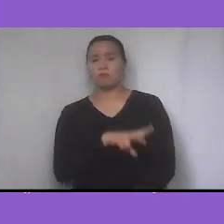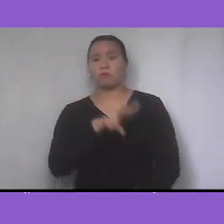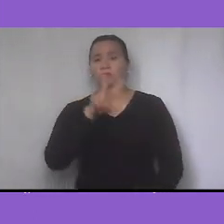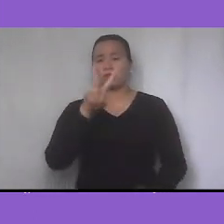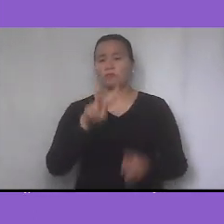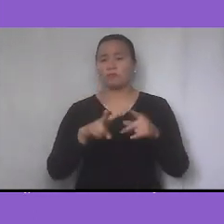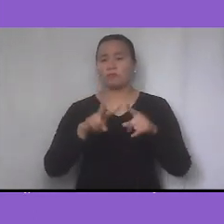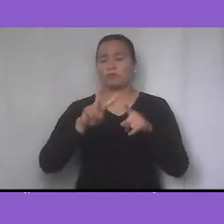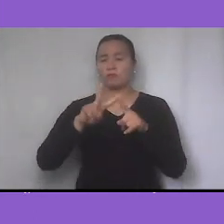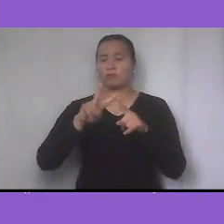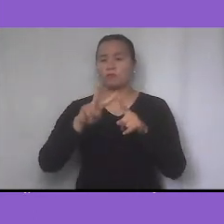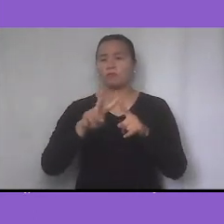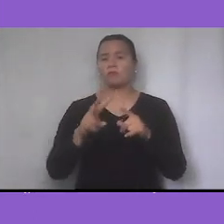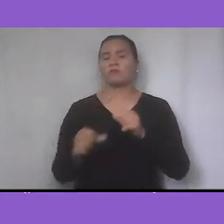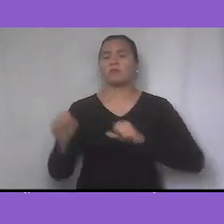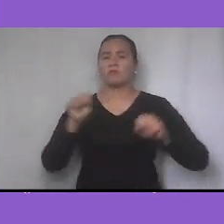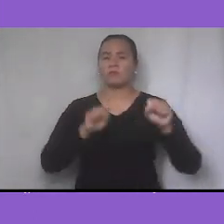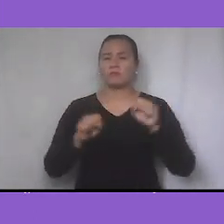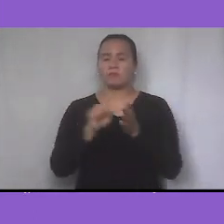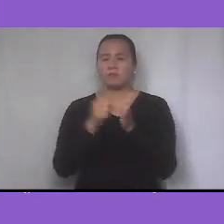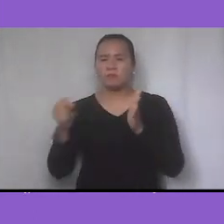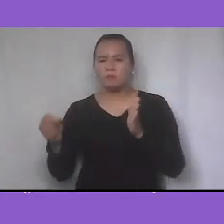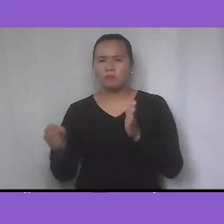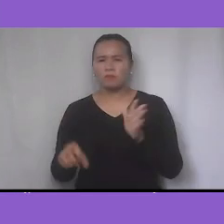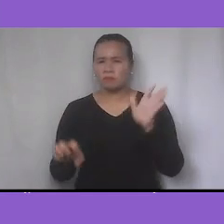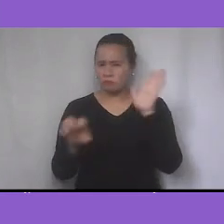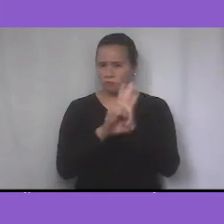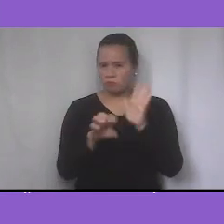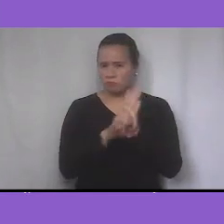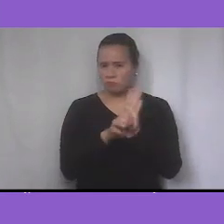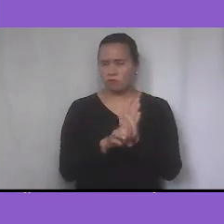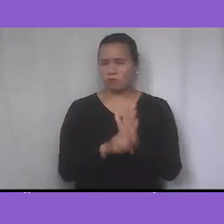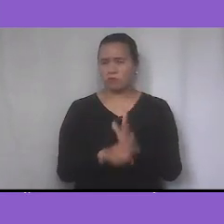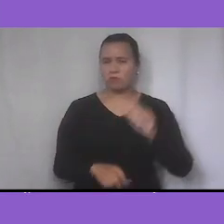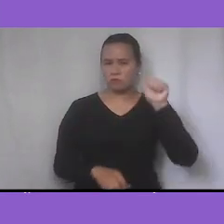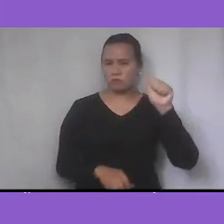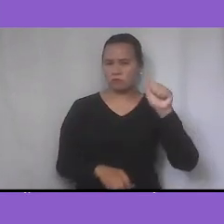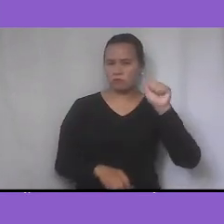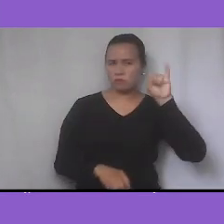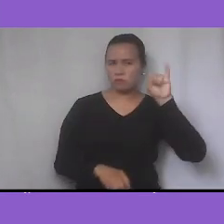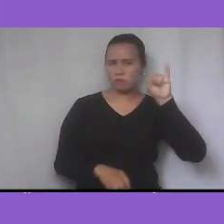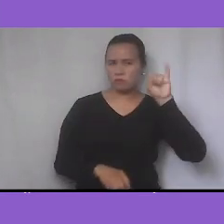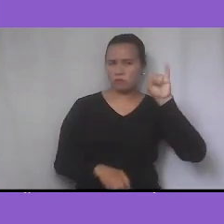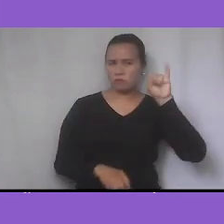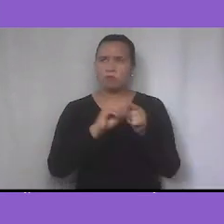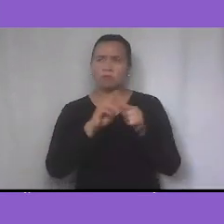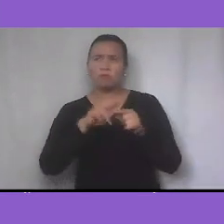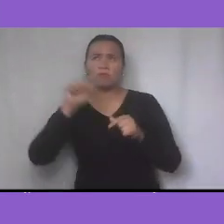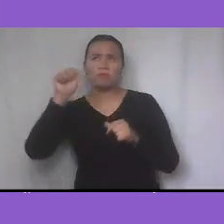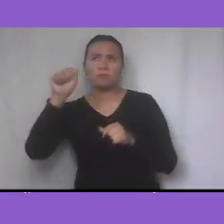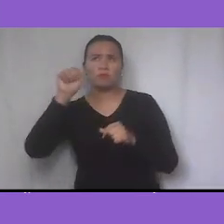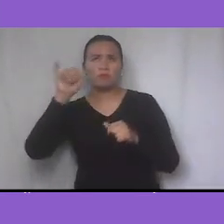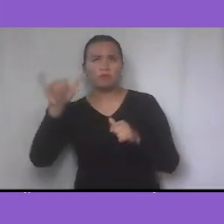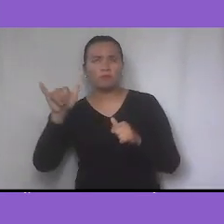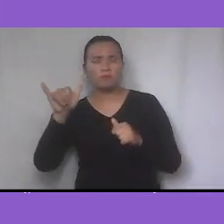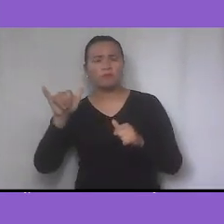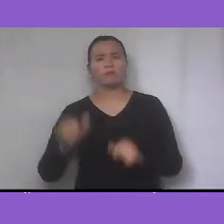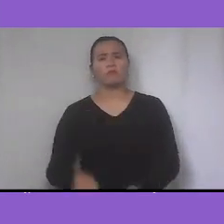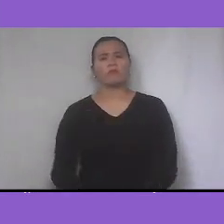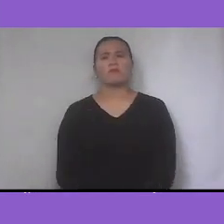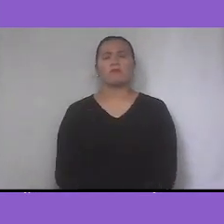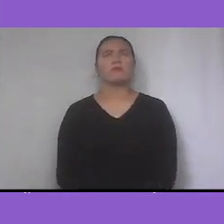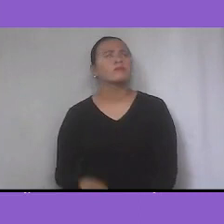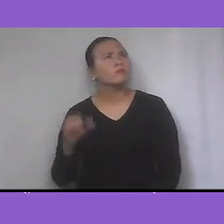to spell the word train, which would I use? A-I or A-Y? Saan ko ba nadidinig ang A sound?